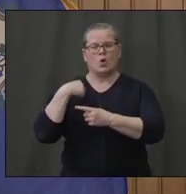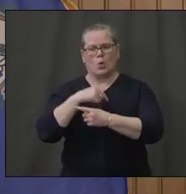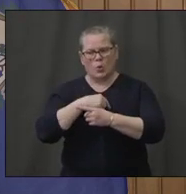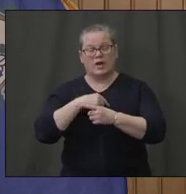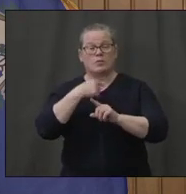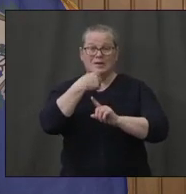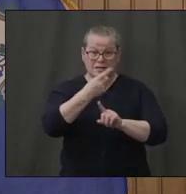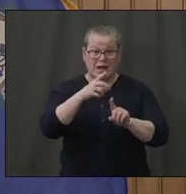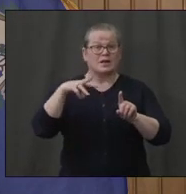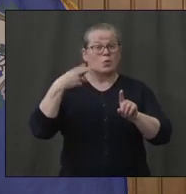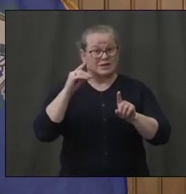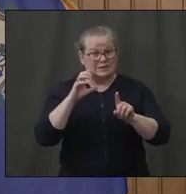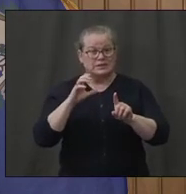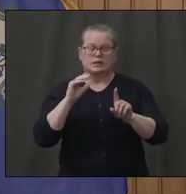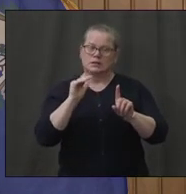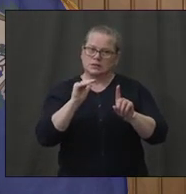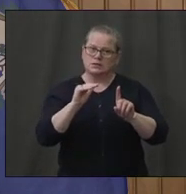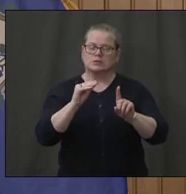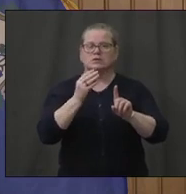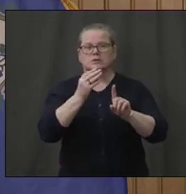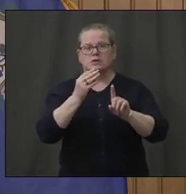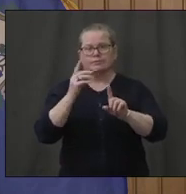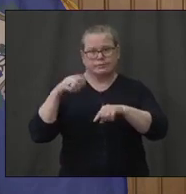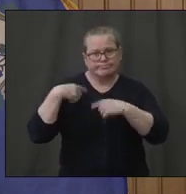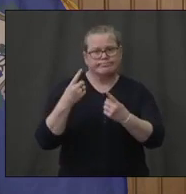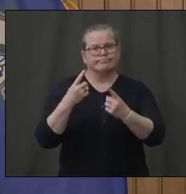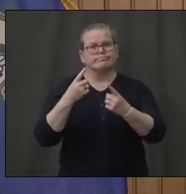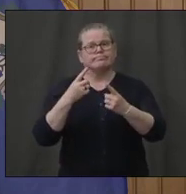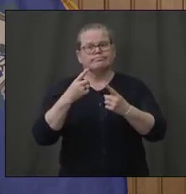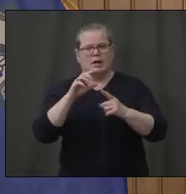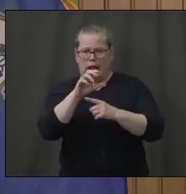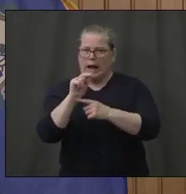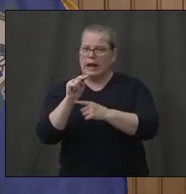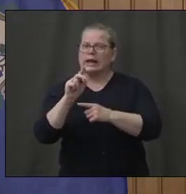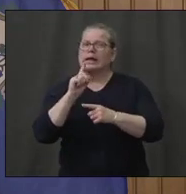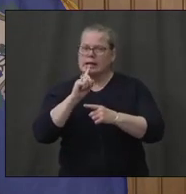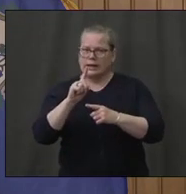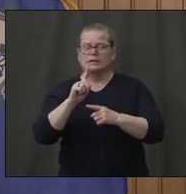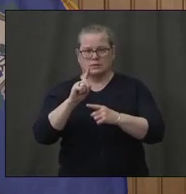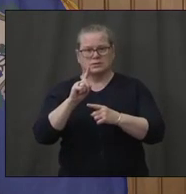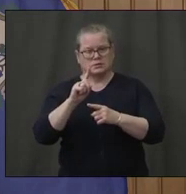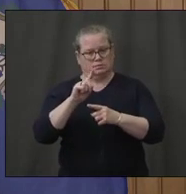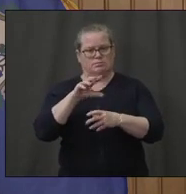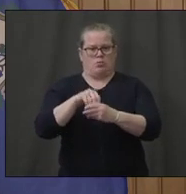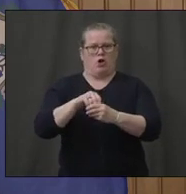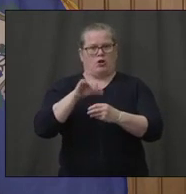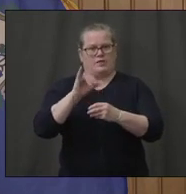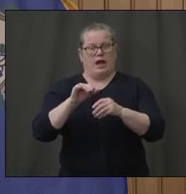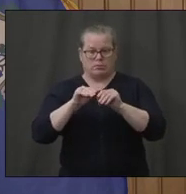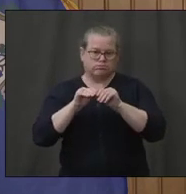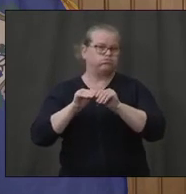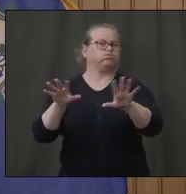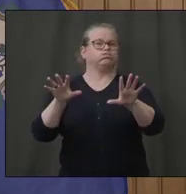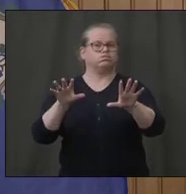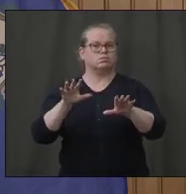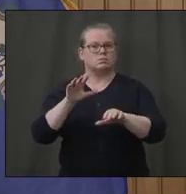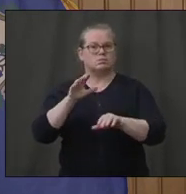Connecticut, is one of those hot spots and has been for some time since we're part of that greater New York metropolitan